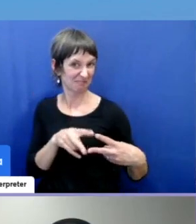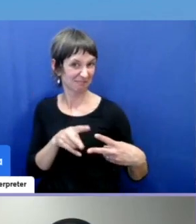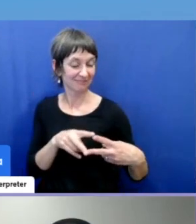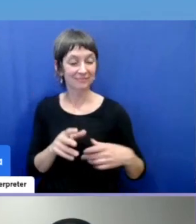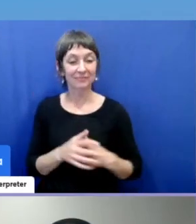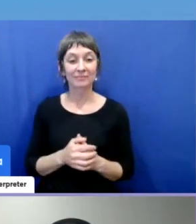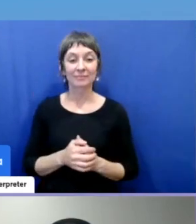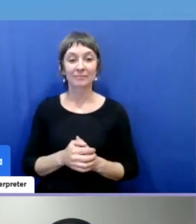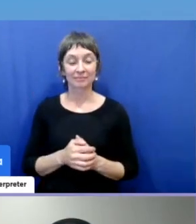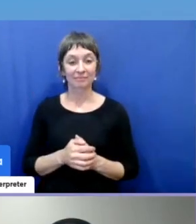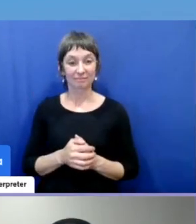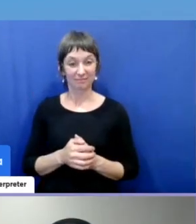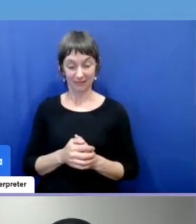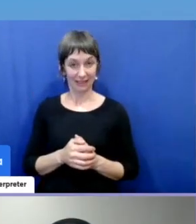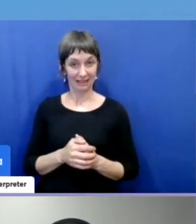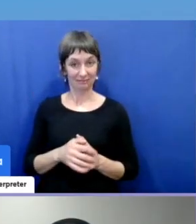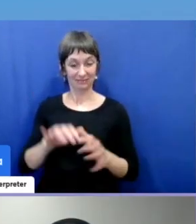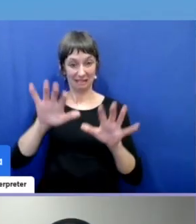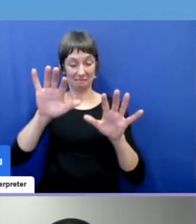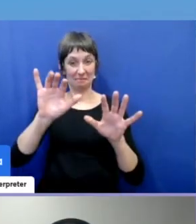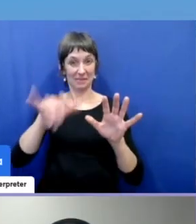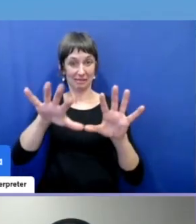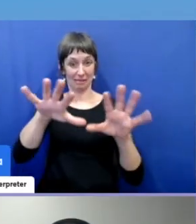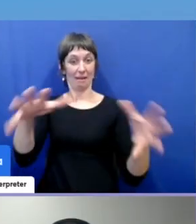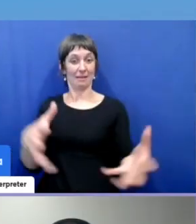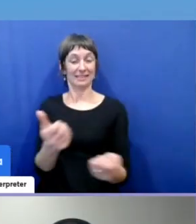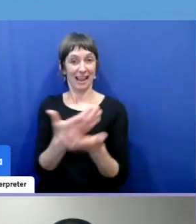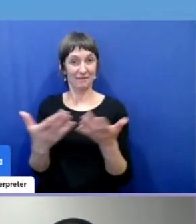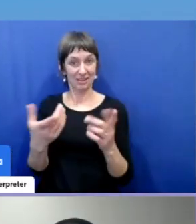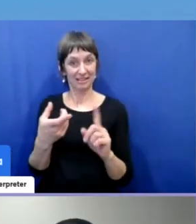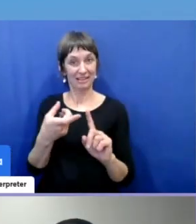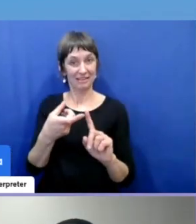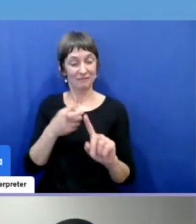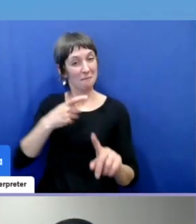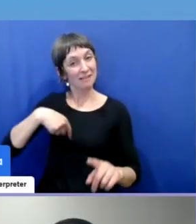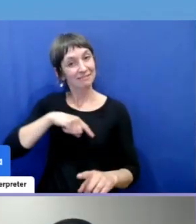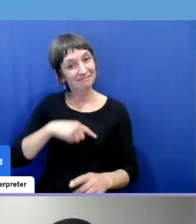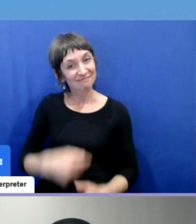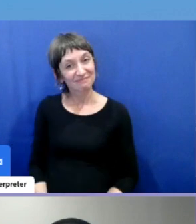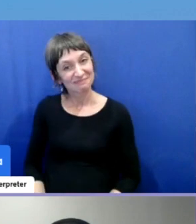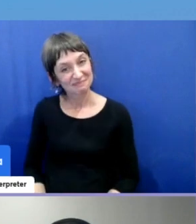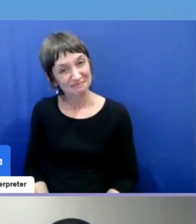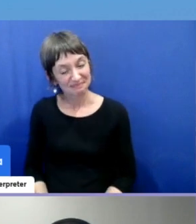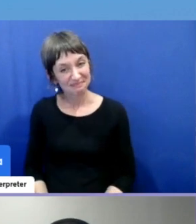And that is everything on our side.